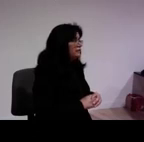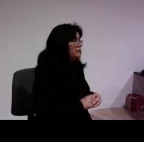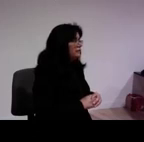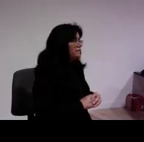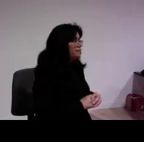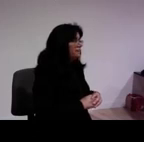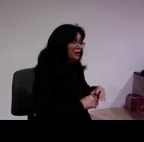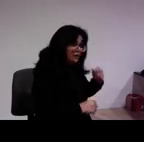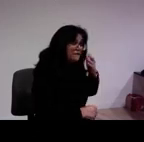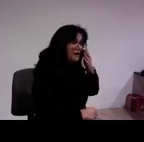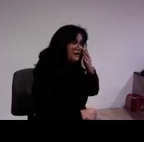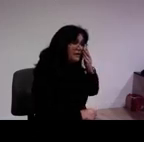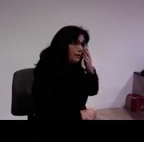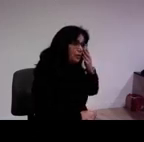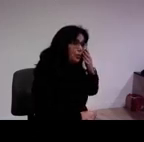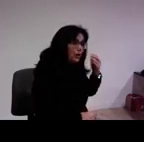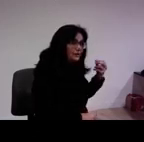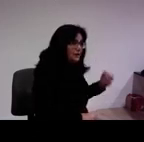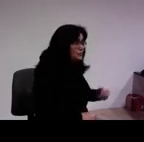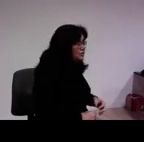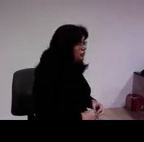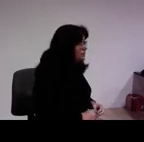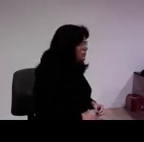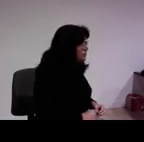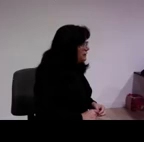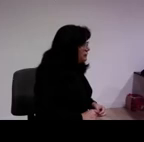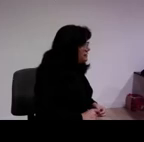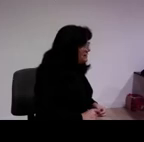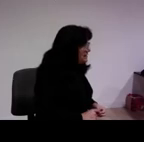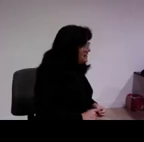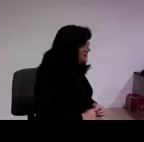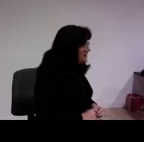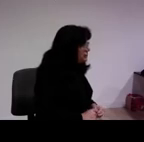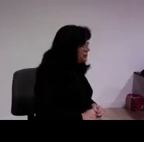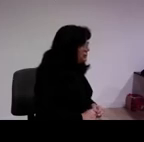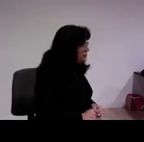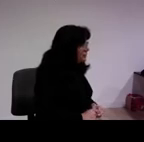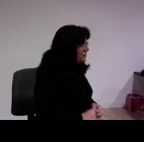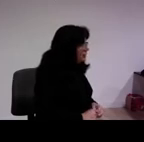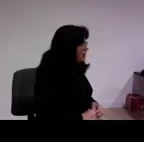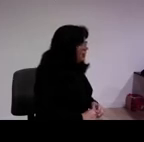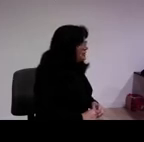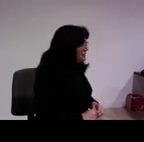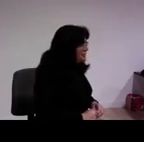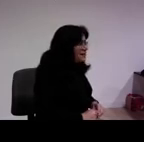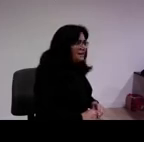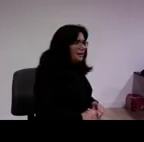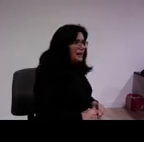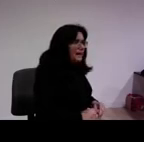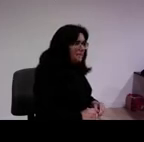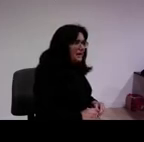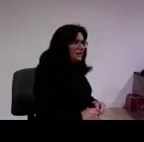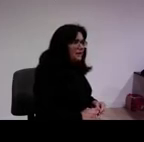life. My grandfather, when he was a street sweeper for the Sydney County Council, did